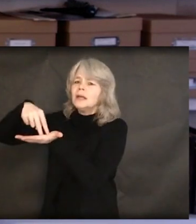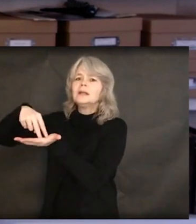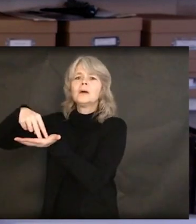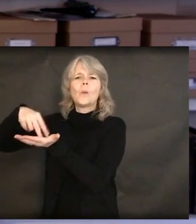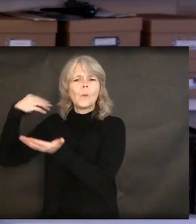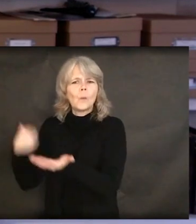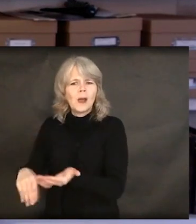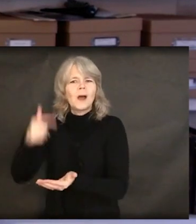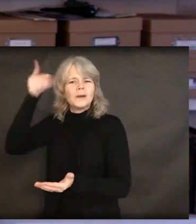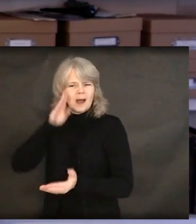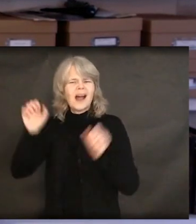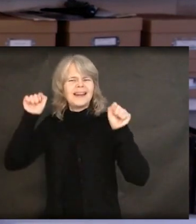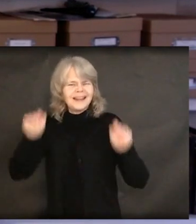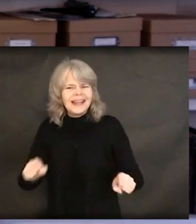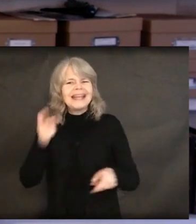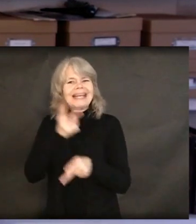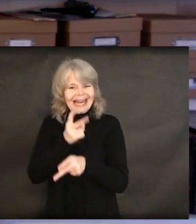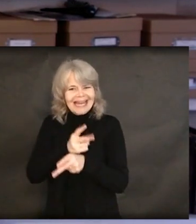provide our every need.